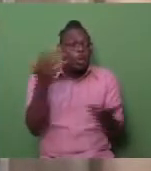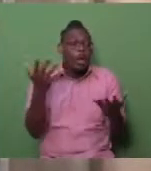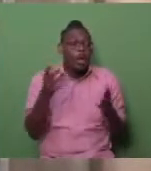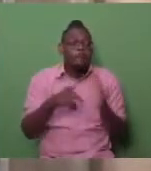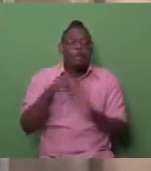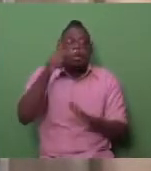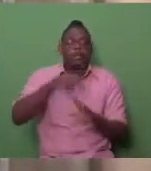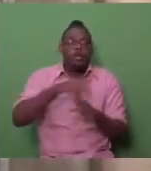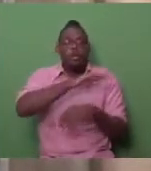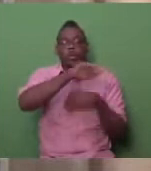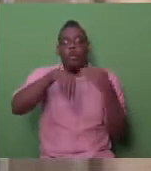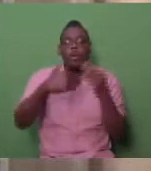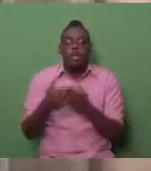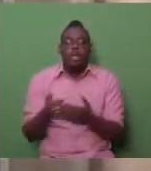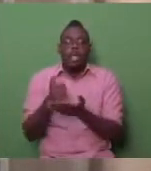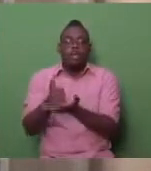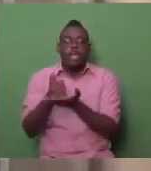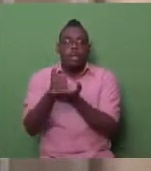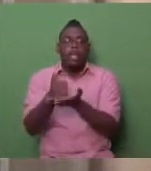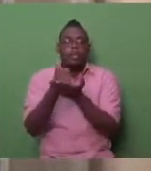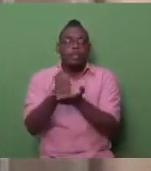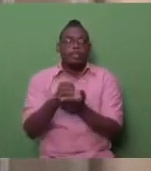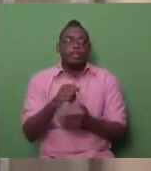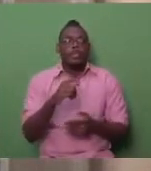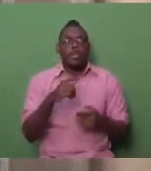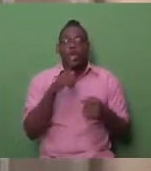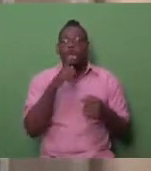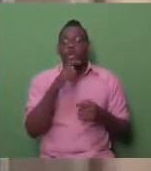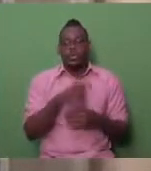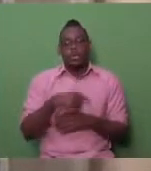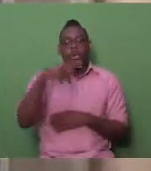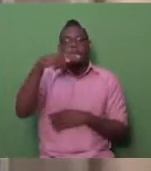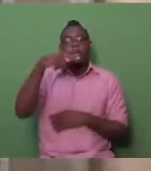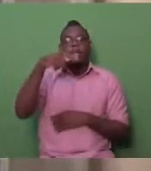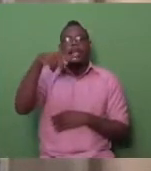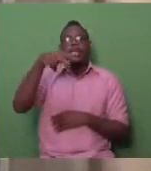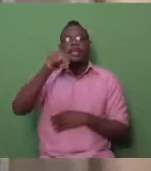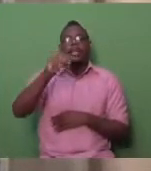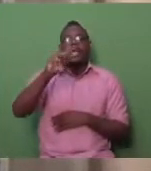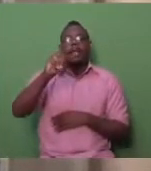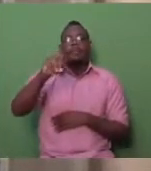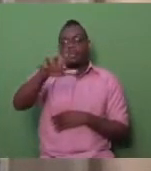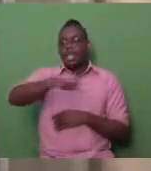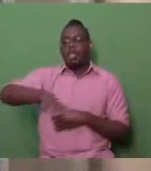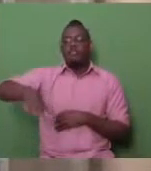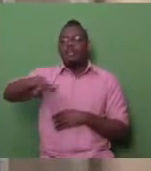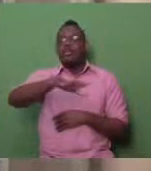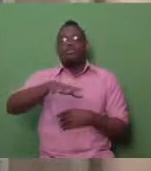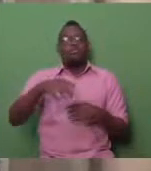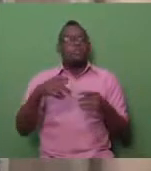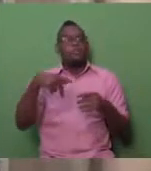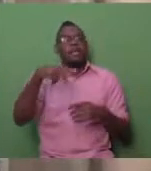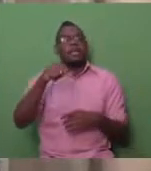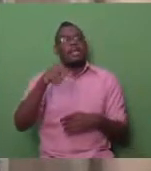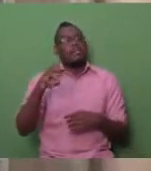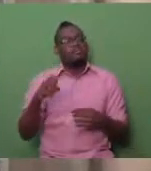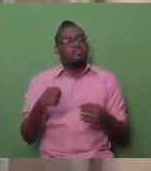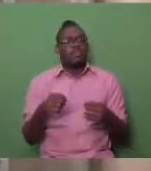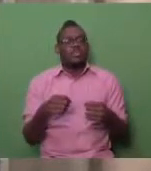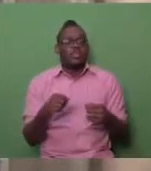PNM constituencies. Again, is this geographical apartheid, geographical discrimination?